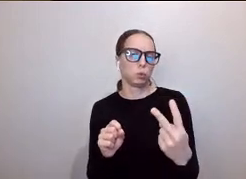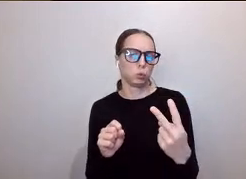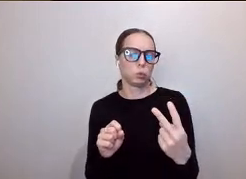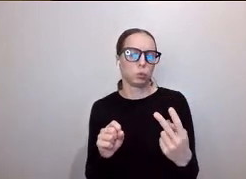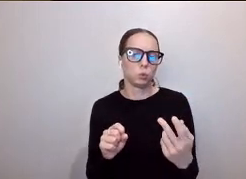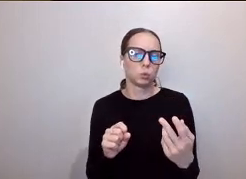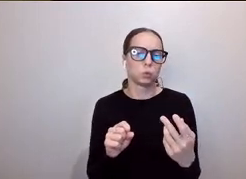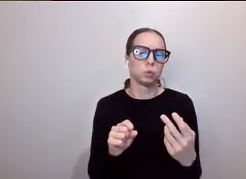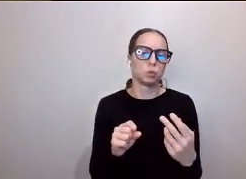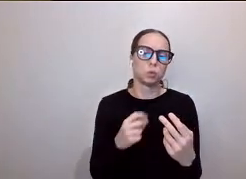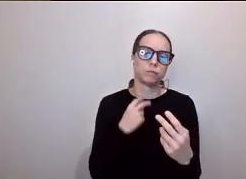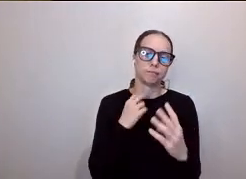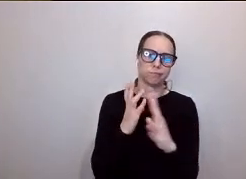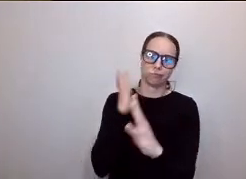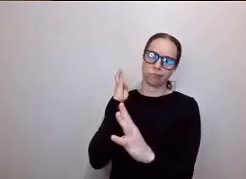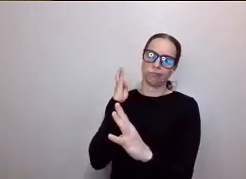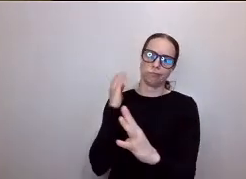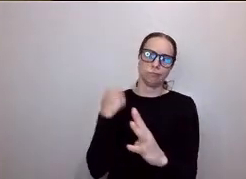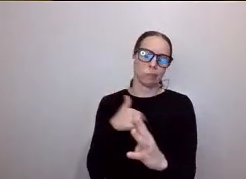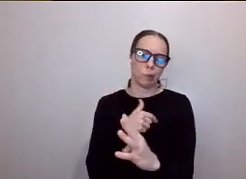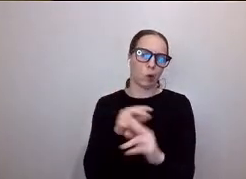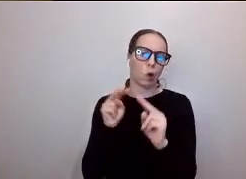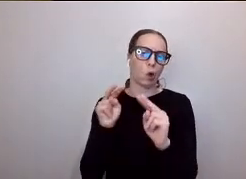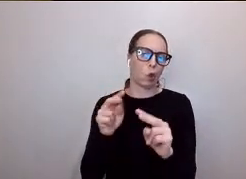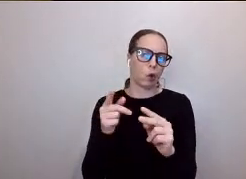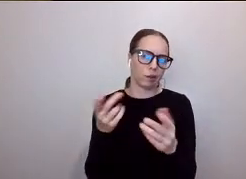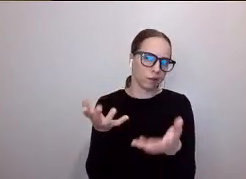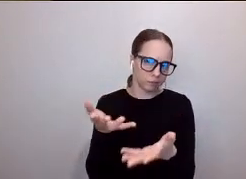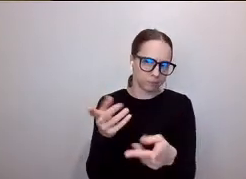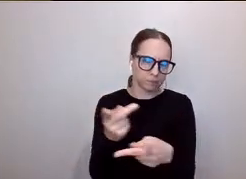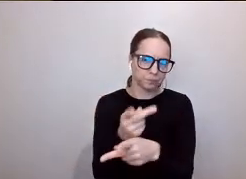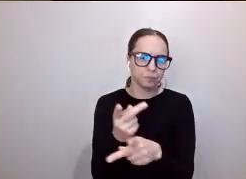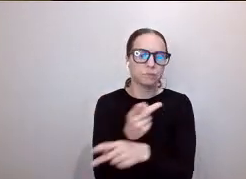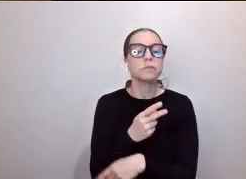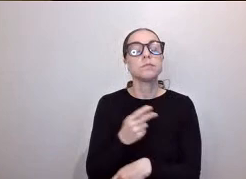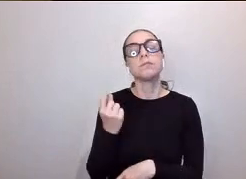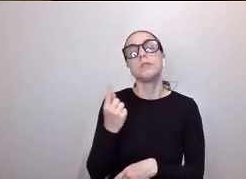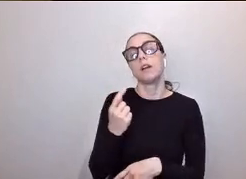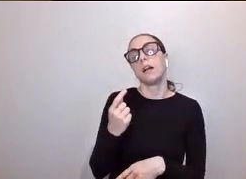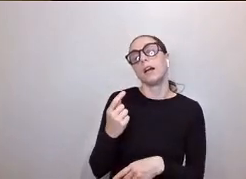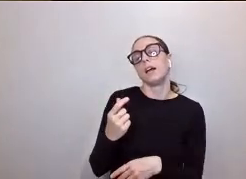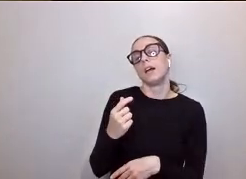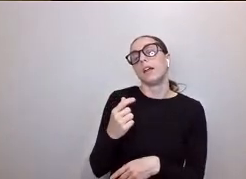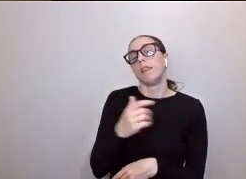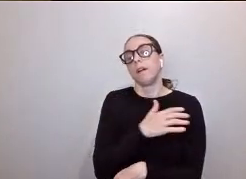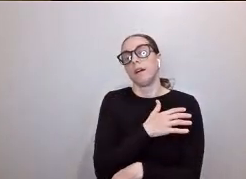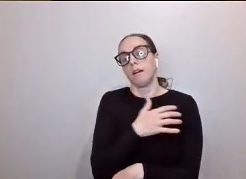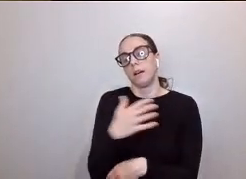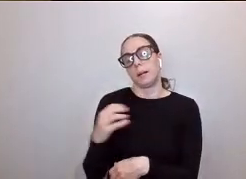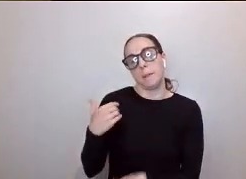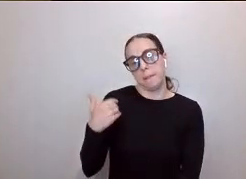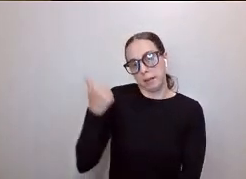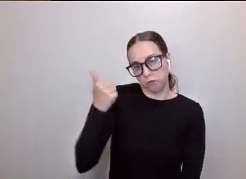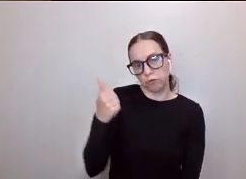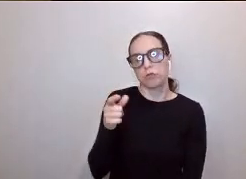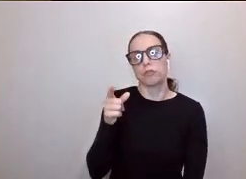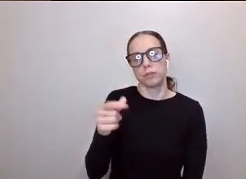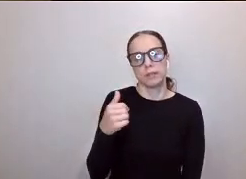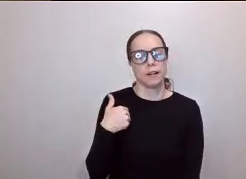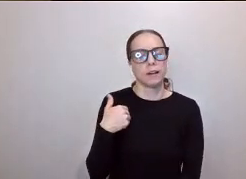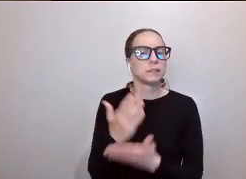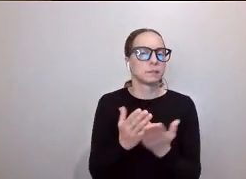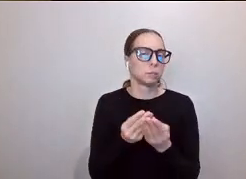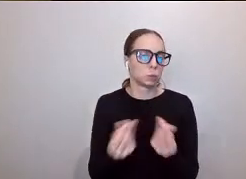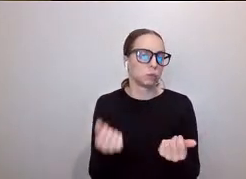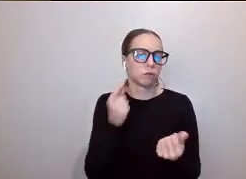with. And actually Commander Blackwell already has a solution for the FTOs. We did lose some FTOs also in this leave process